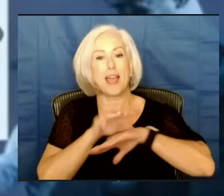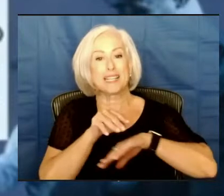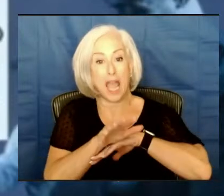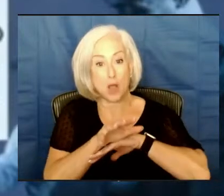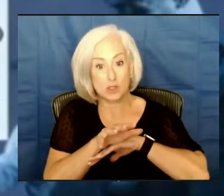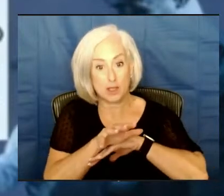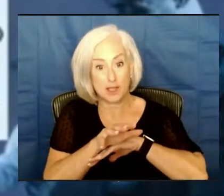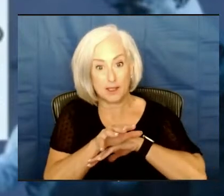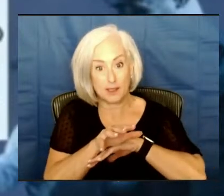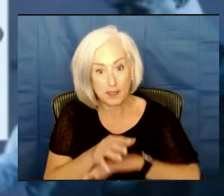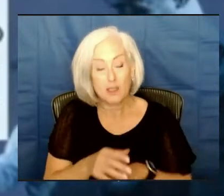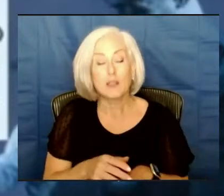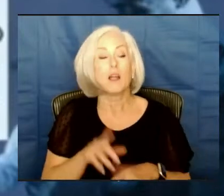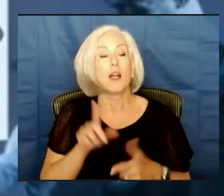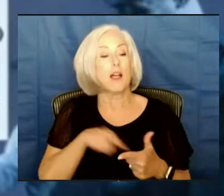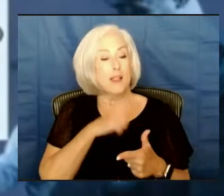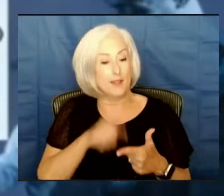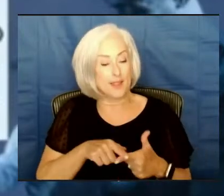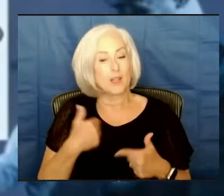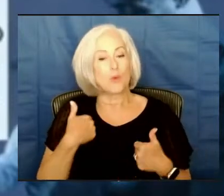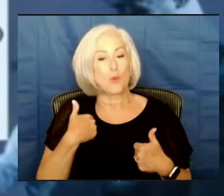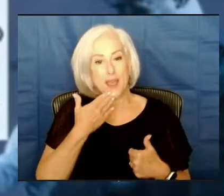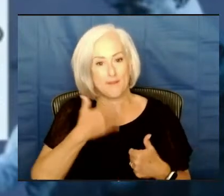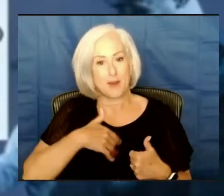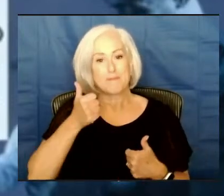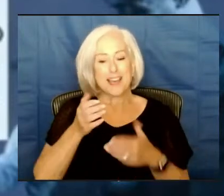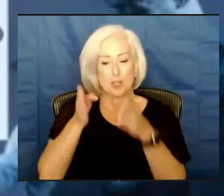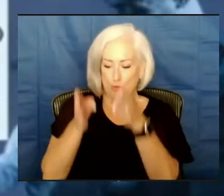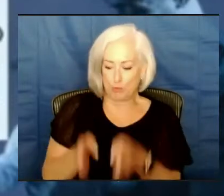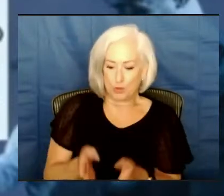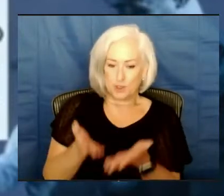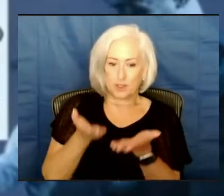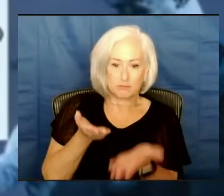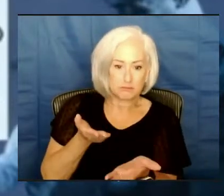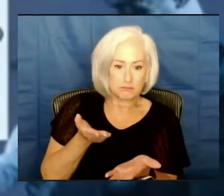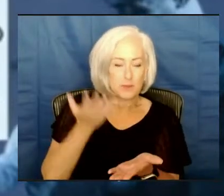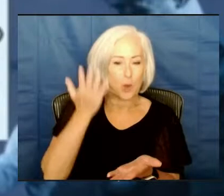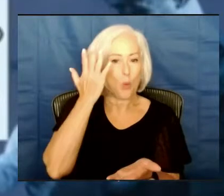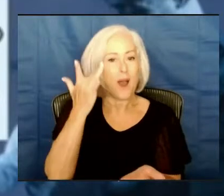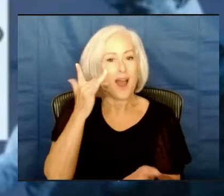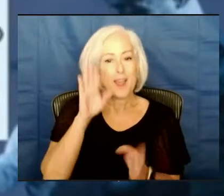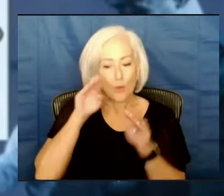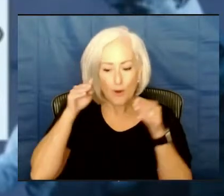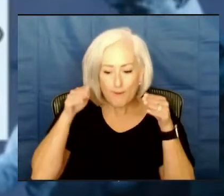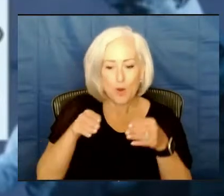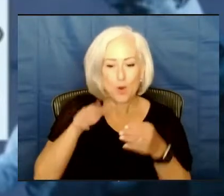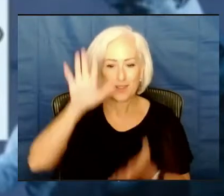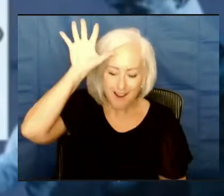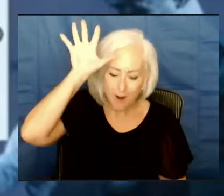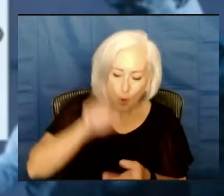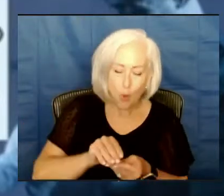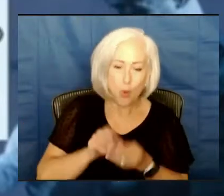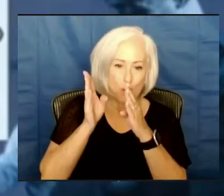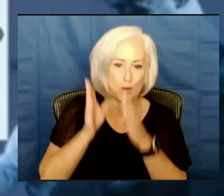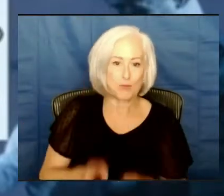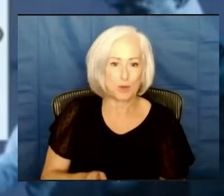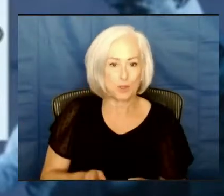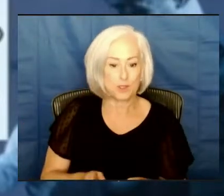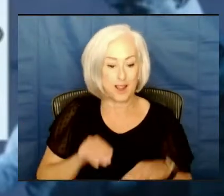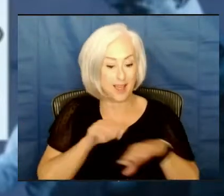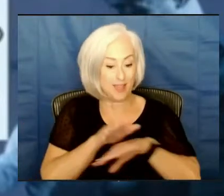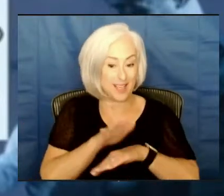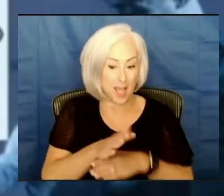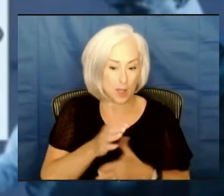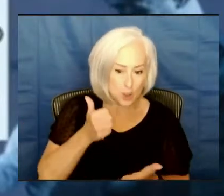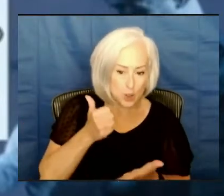with counseling, then we get a better person because we're dealing with the whole individual. And so that counseling is able to help them to deal with those triggers,